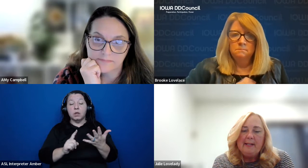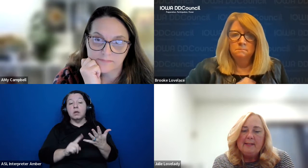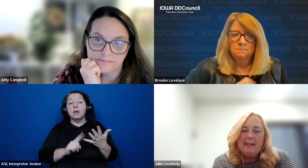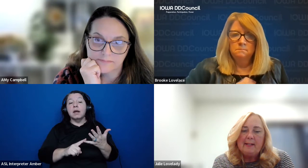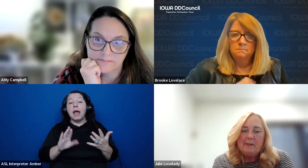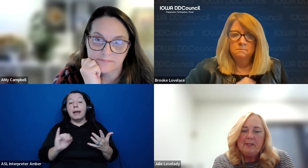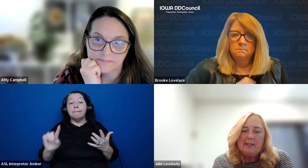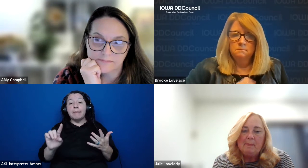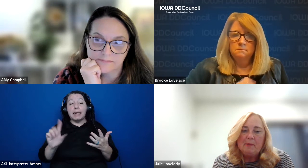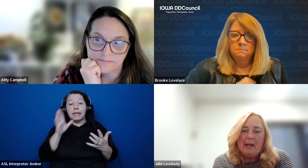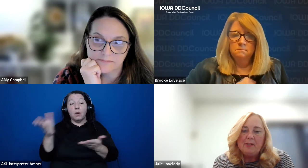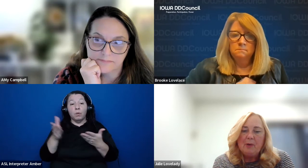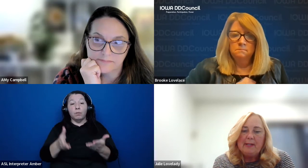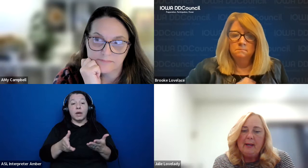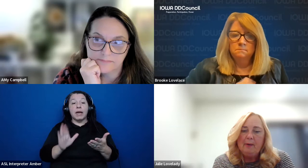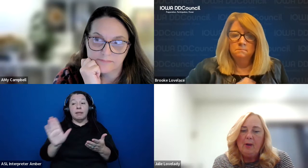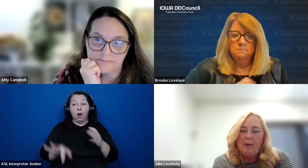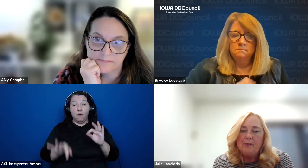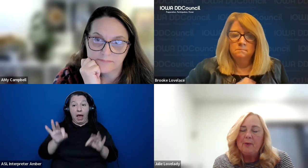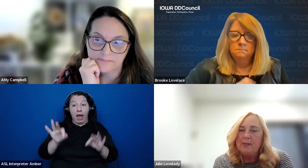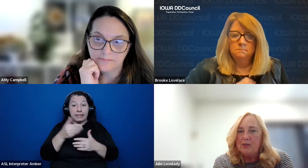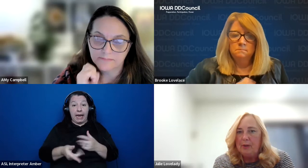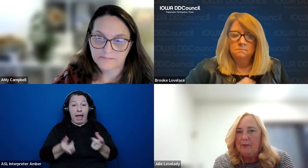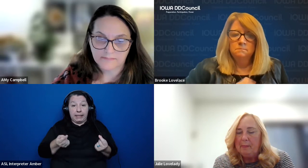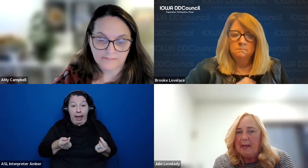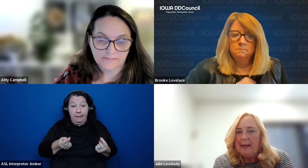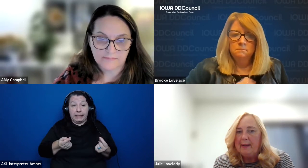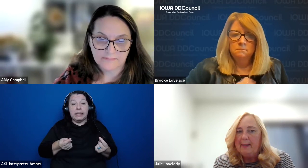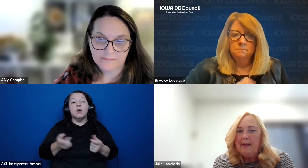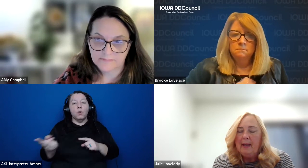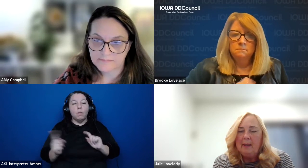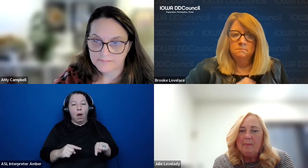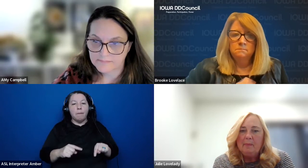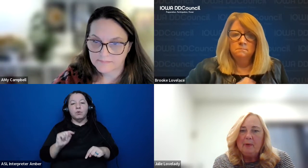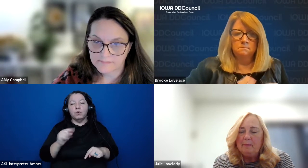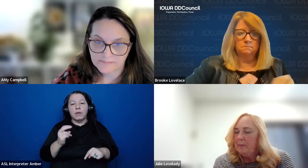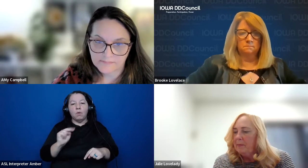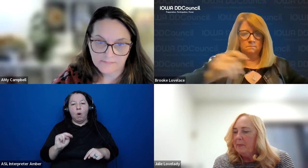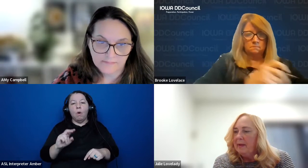the findings and next steps back to our town halls for additional feedback.